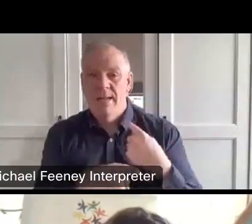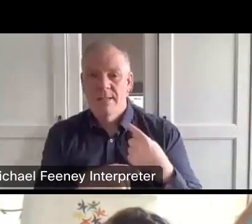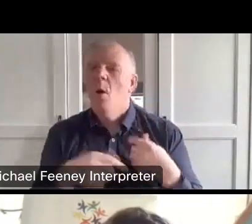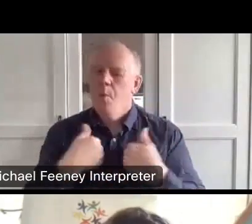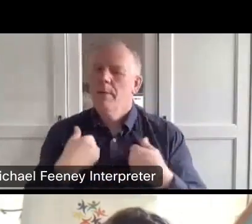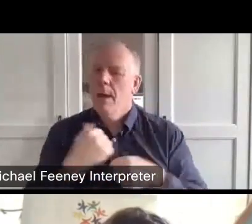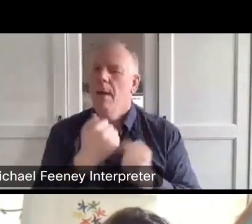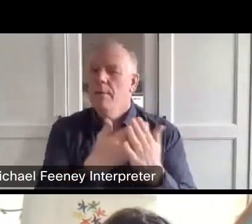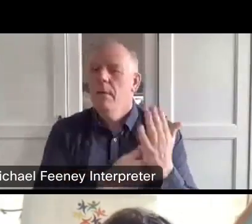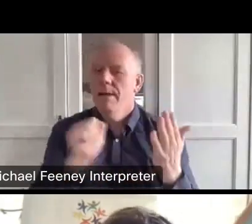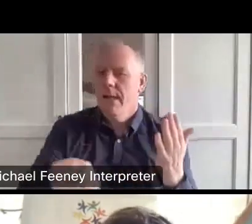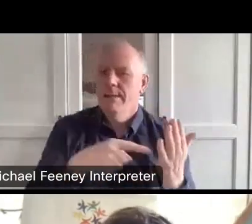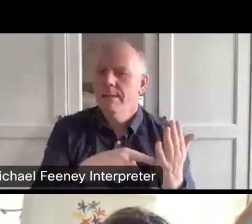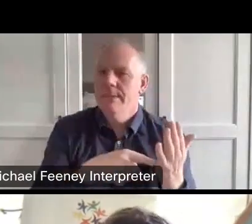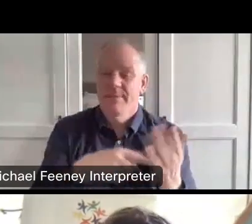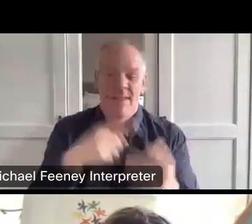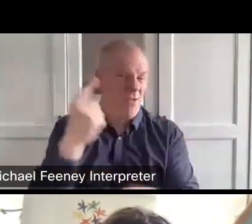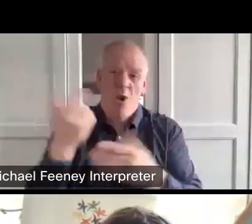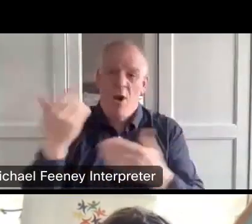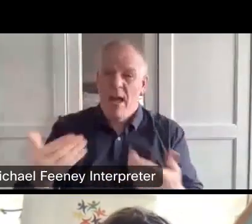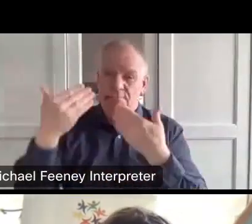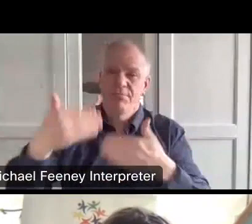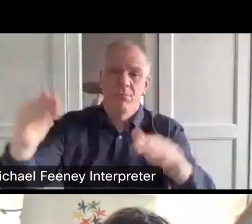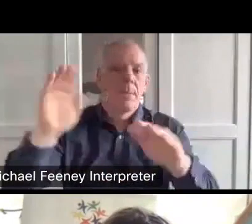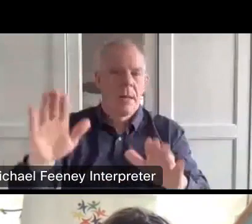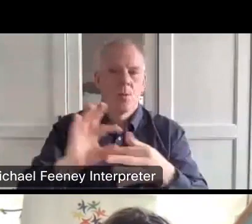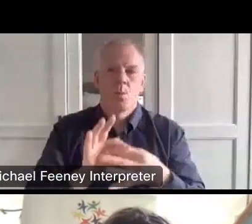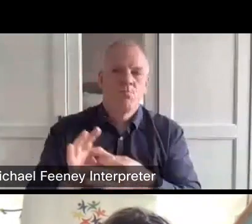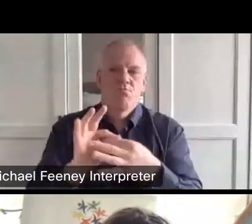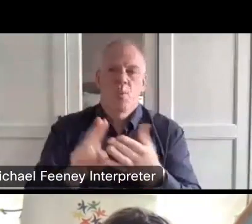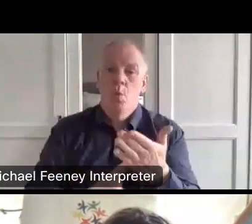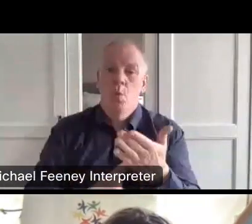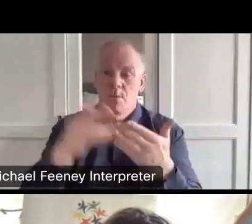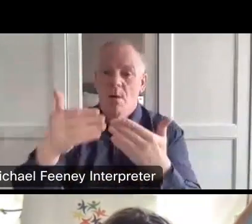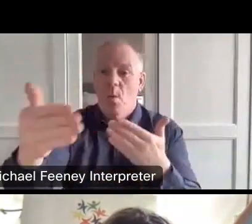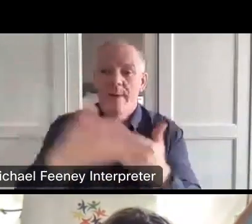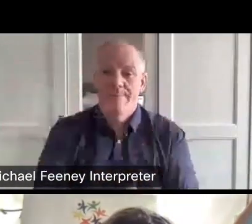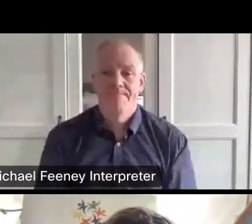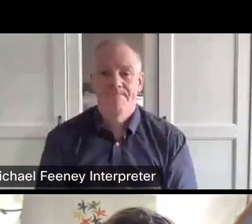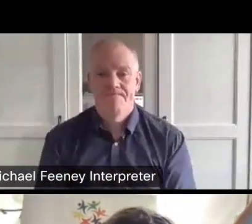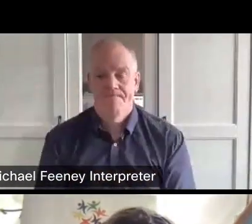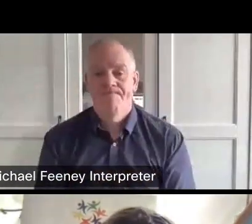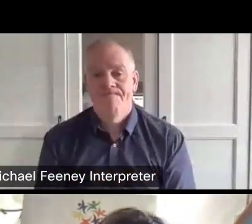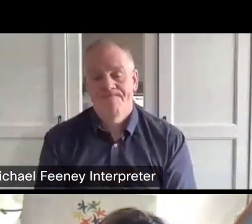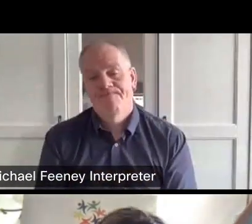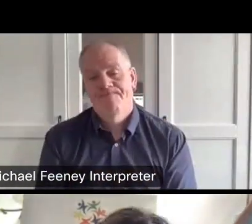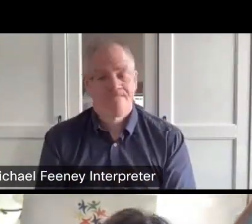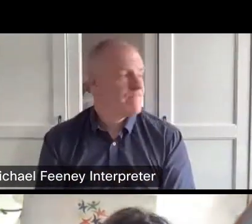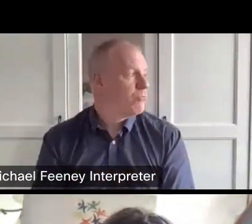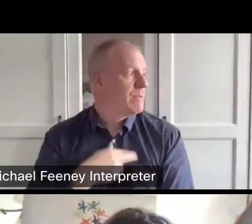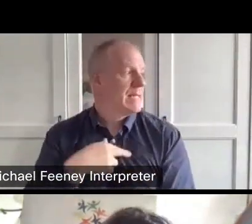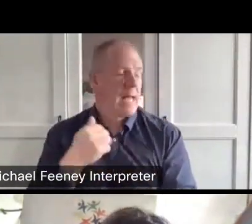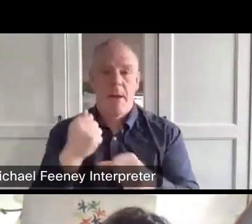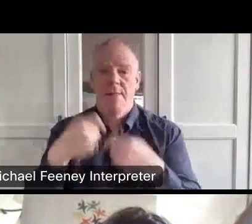the legislation, and like, it's with us now, so we have to engage with it. So really, it's back